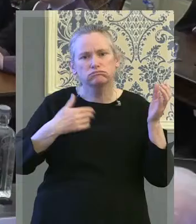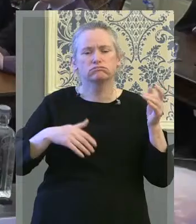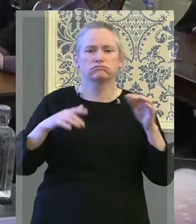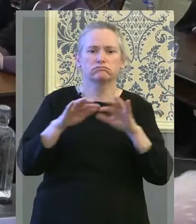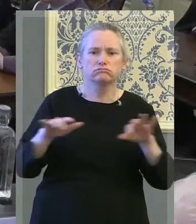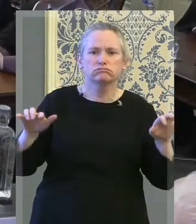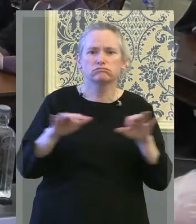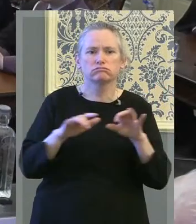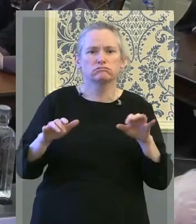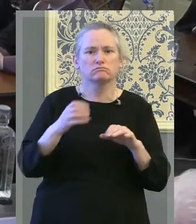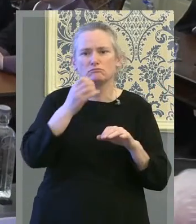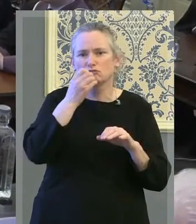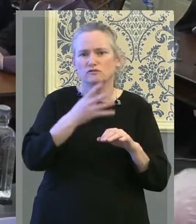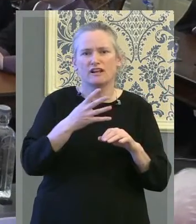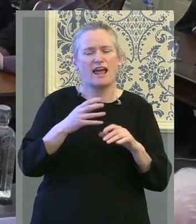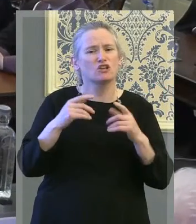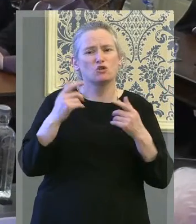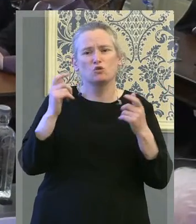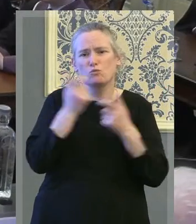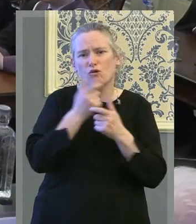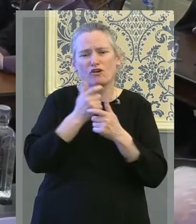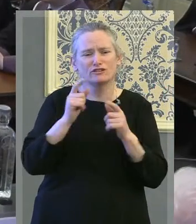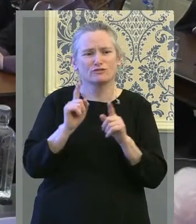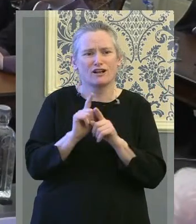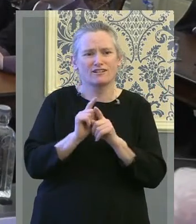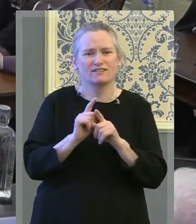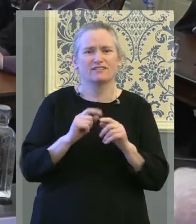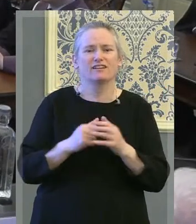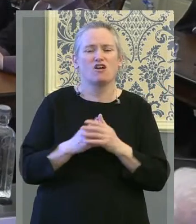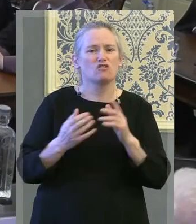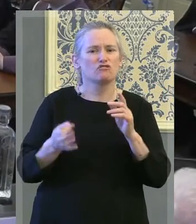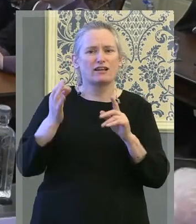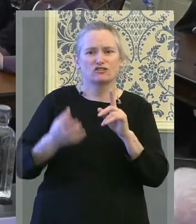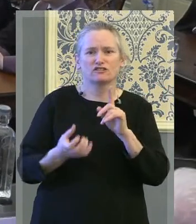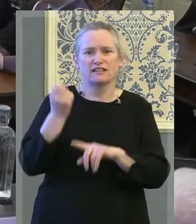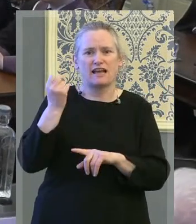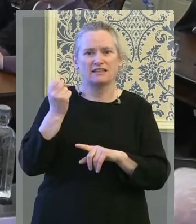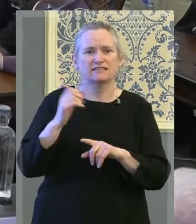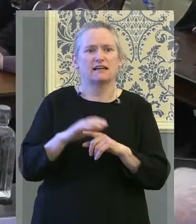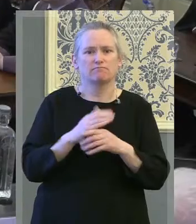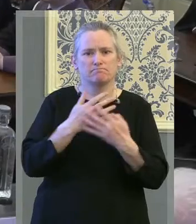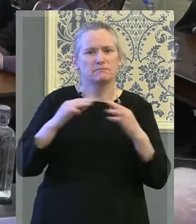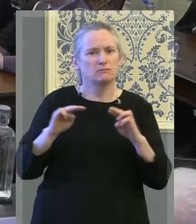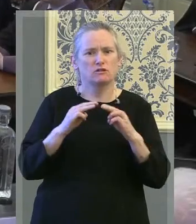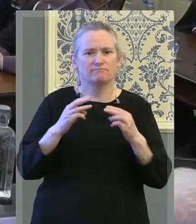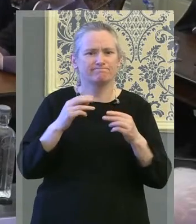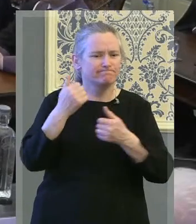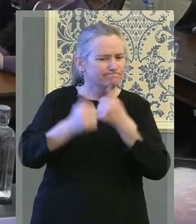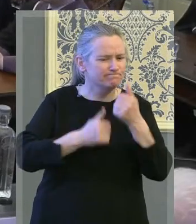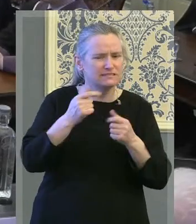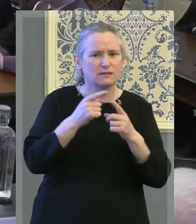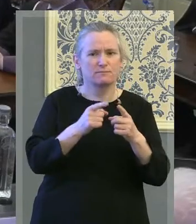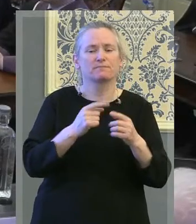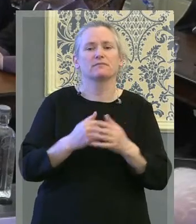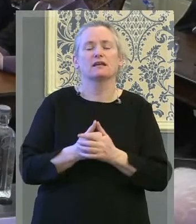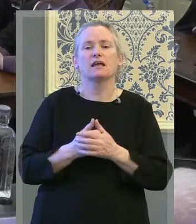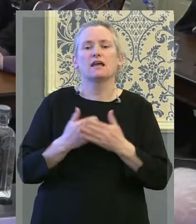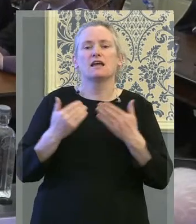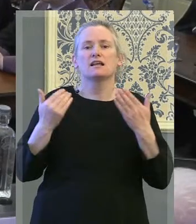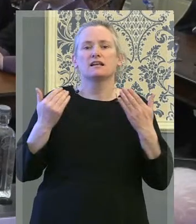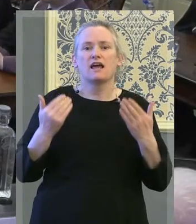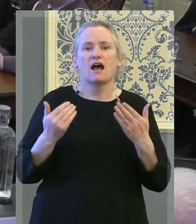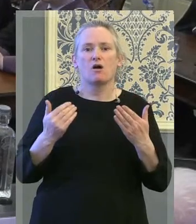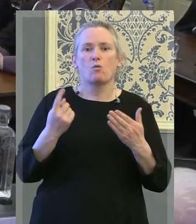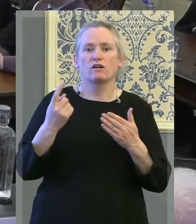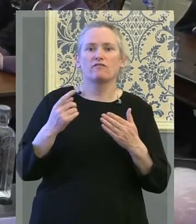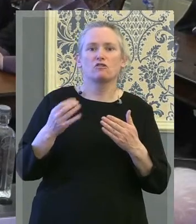wit and surreal humour, earning global success and critical acclaim. He is now hailed one